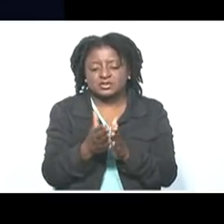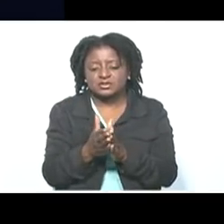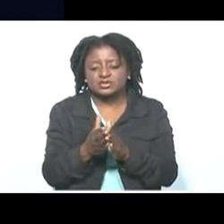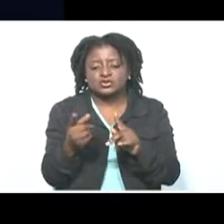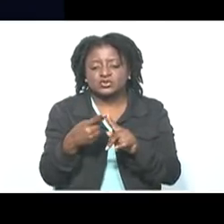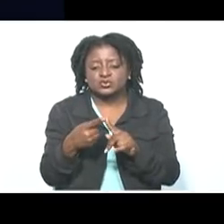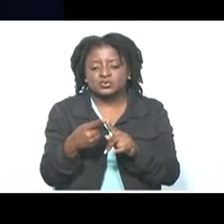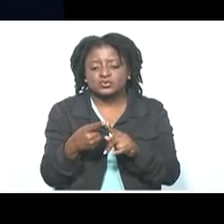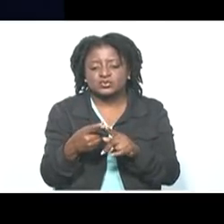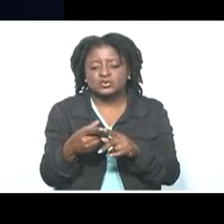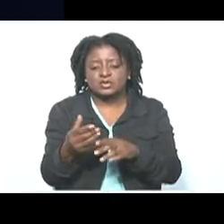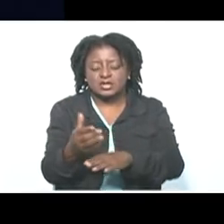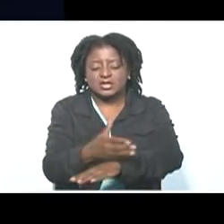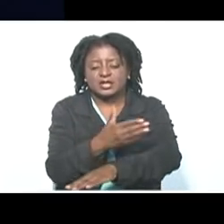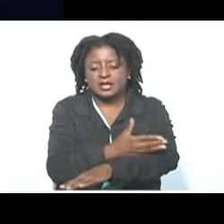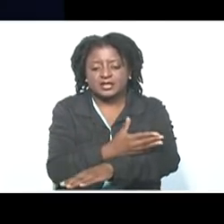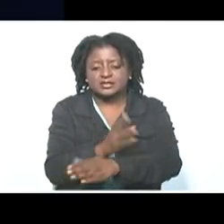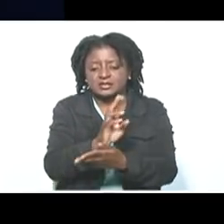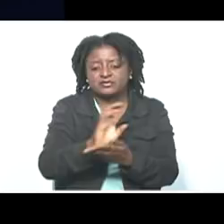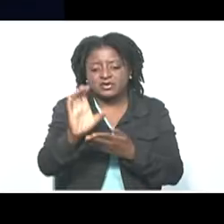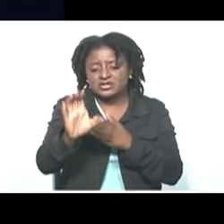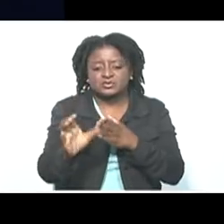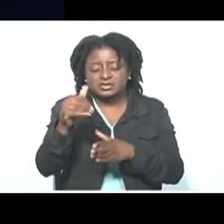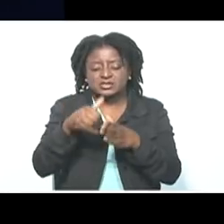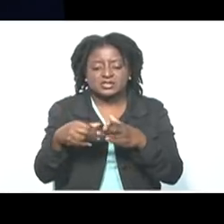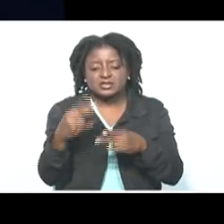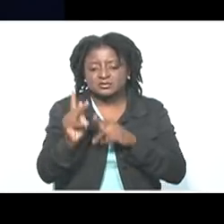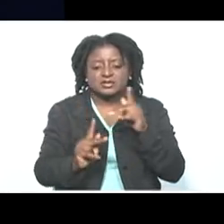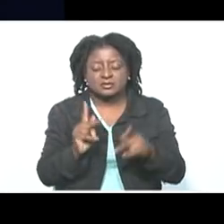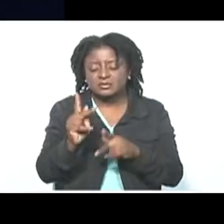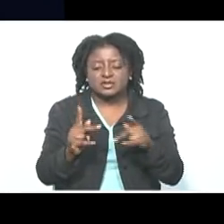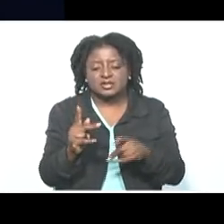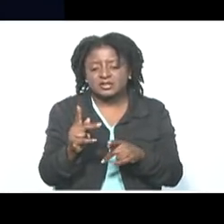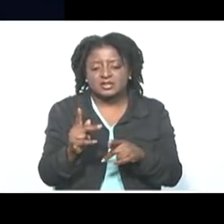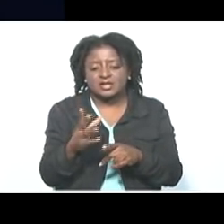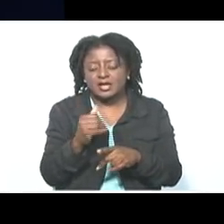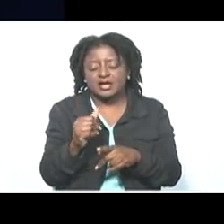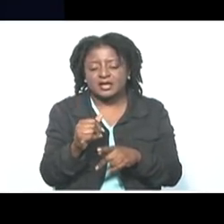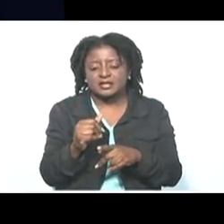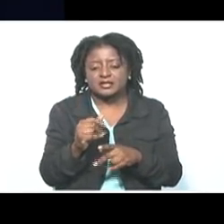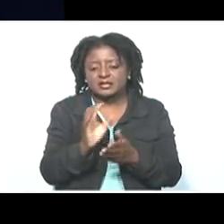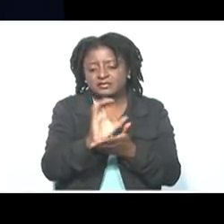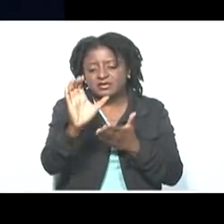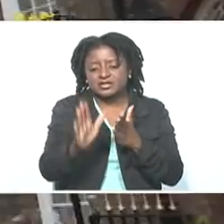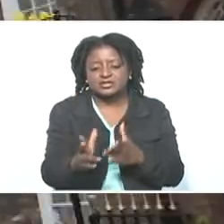bolster transparency, openness, and investor protection.